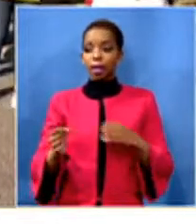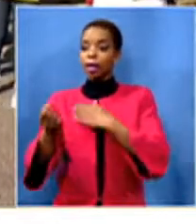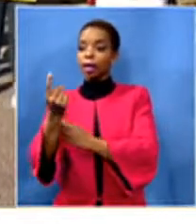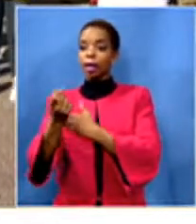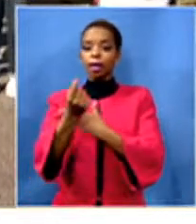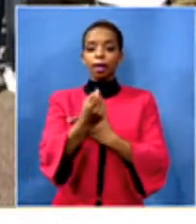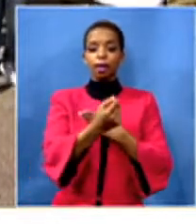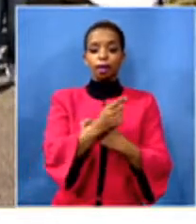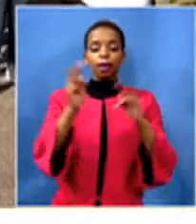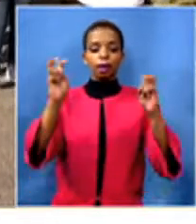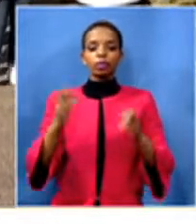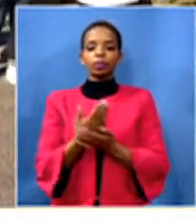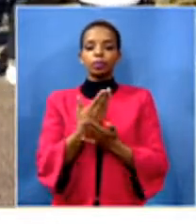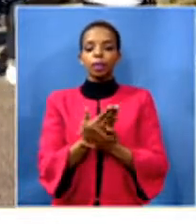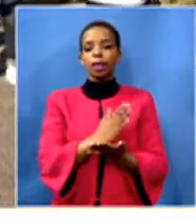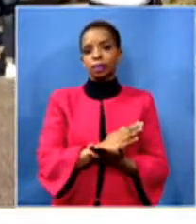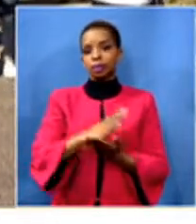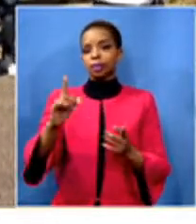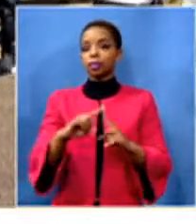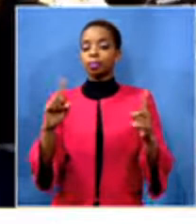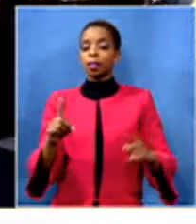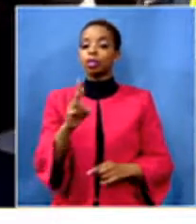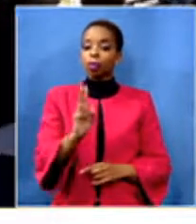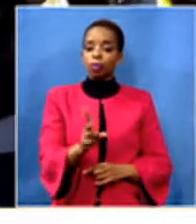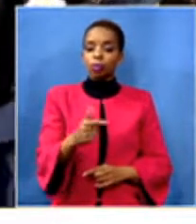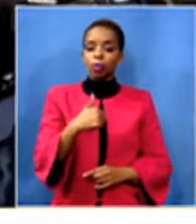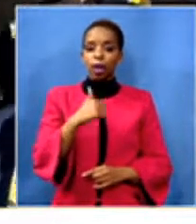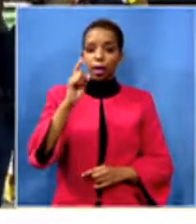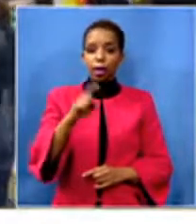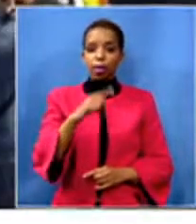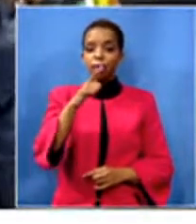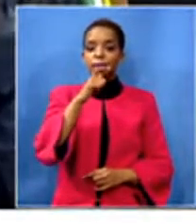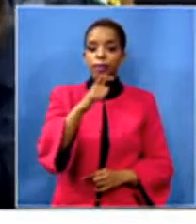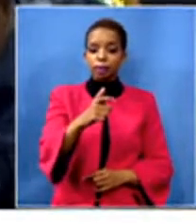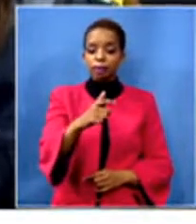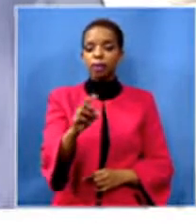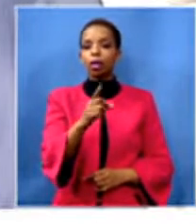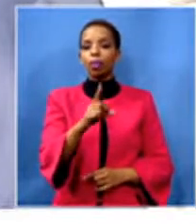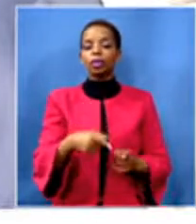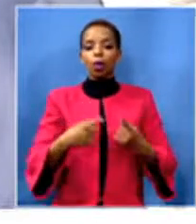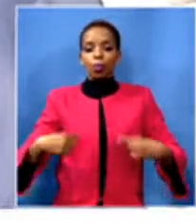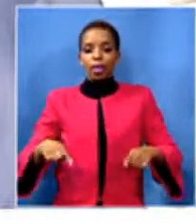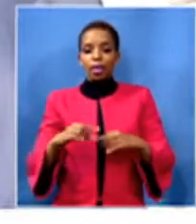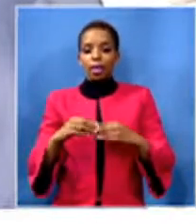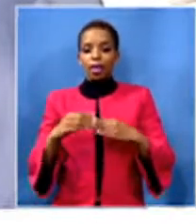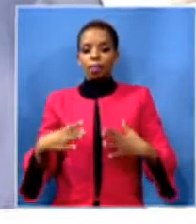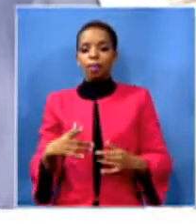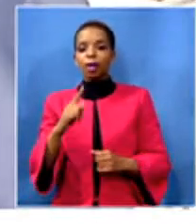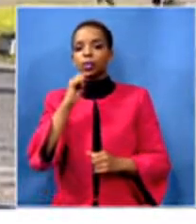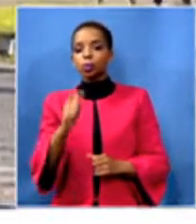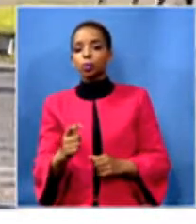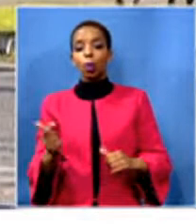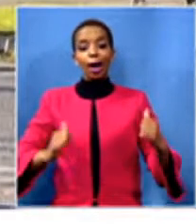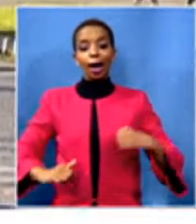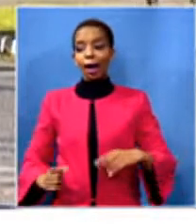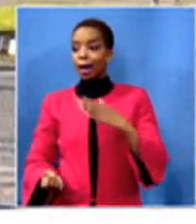to mention as well that remember that we are becoming reactive instead of being proactive. When we see